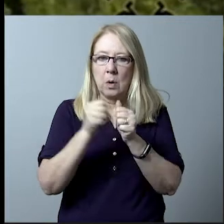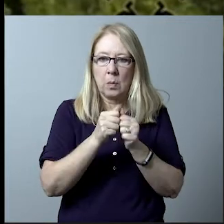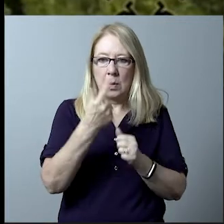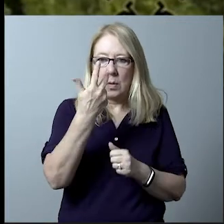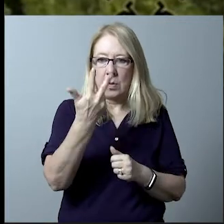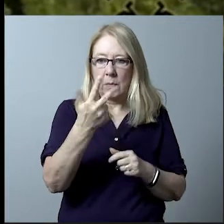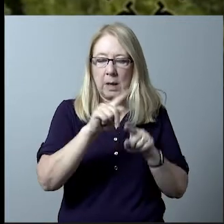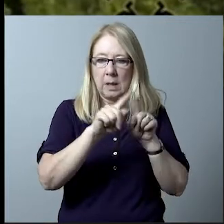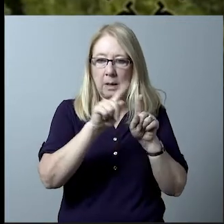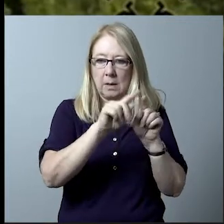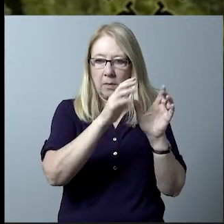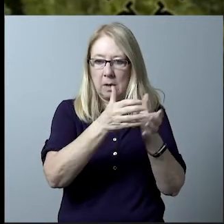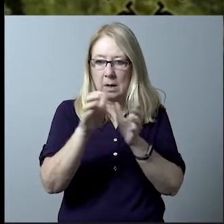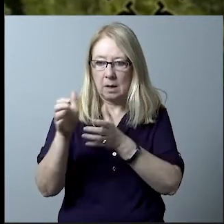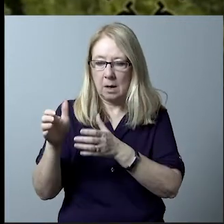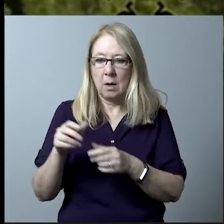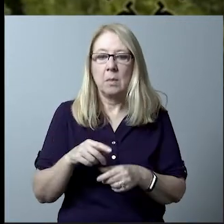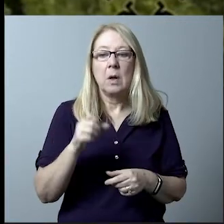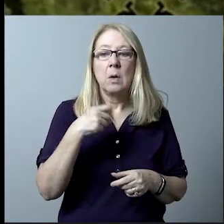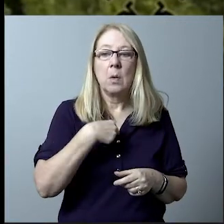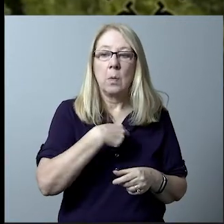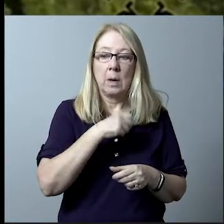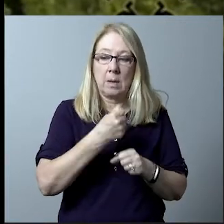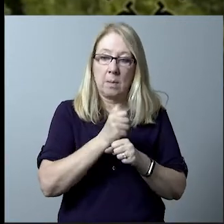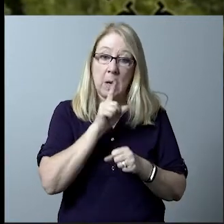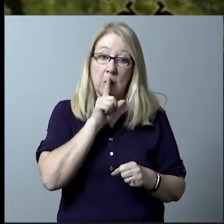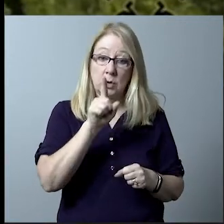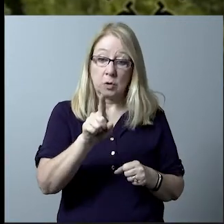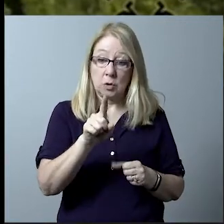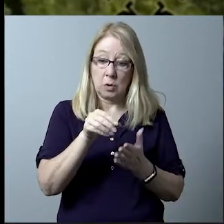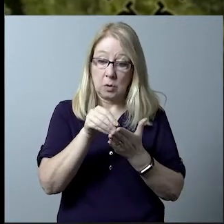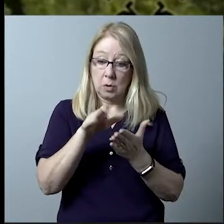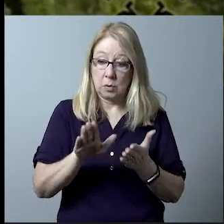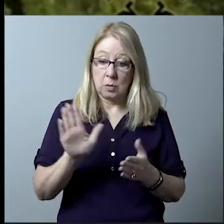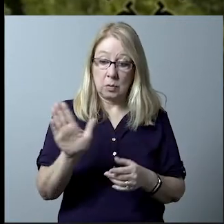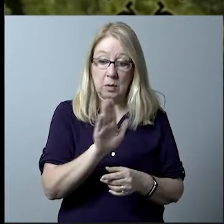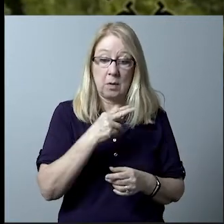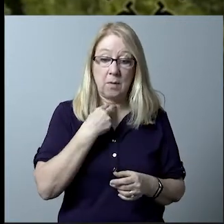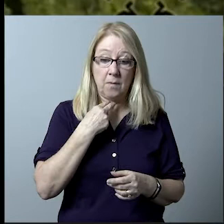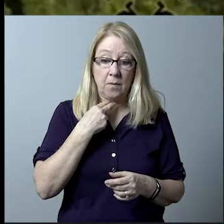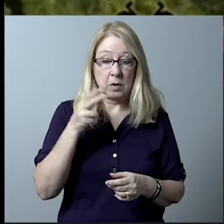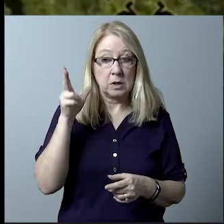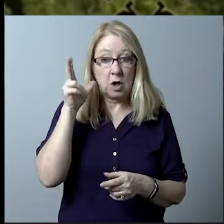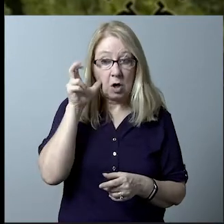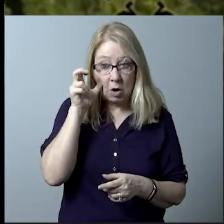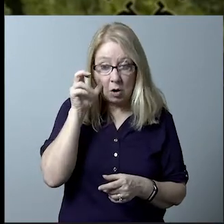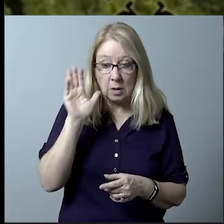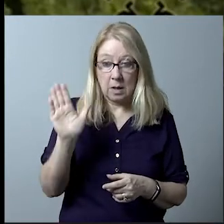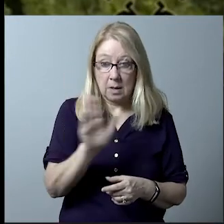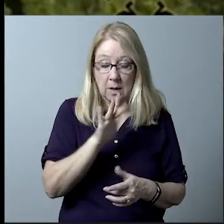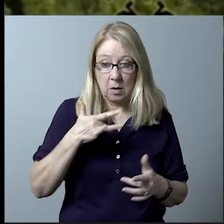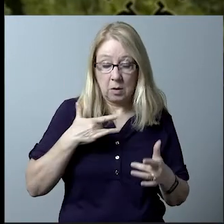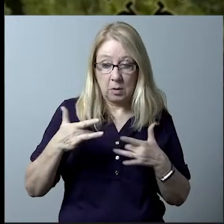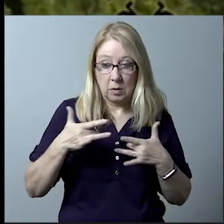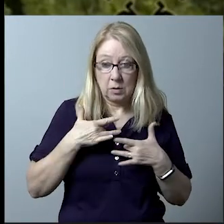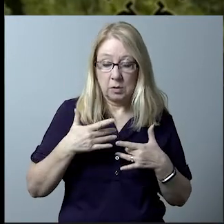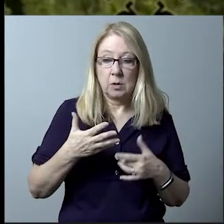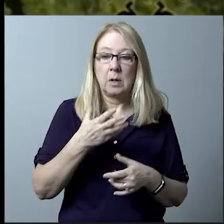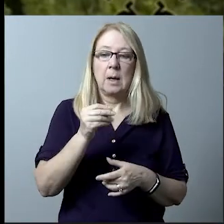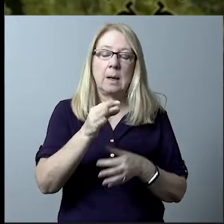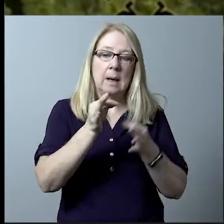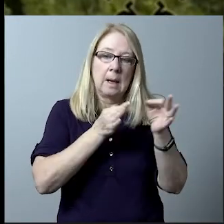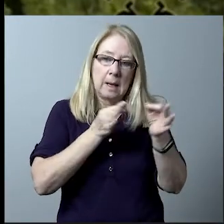and work with the 3 different governance groups across campus so that we can really make sure that the students' voices are being heard